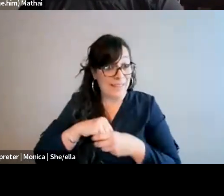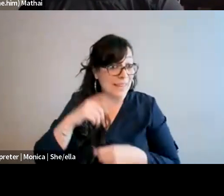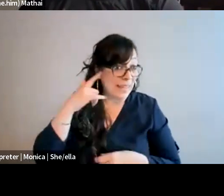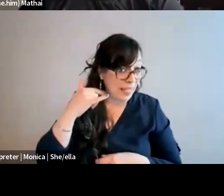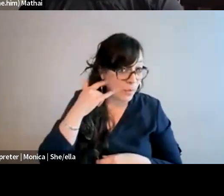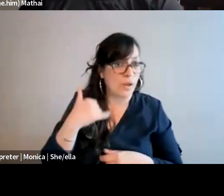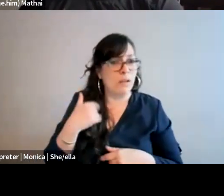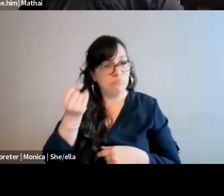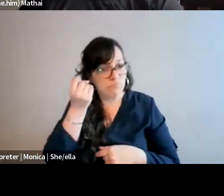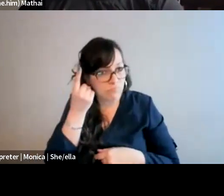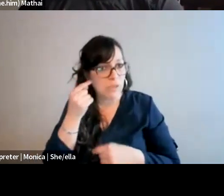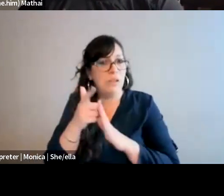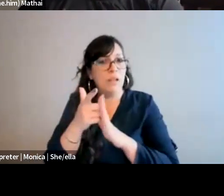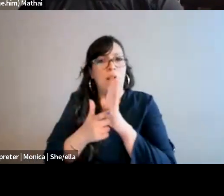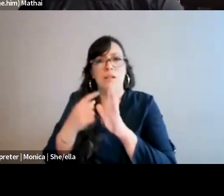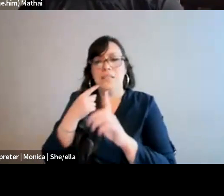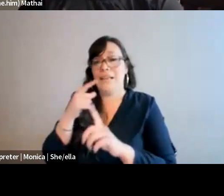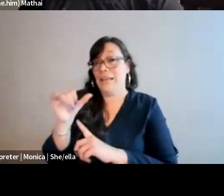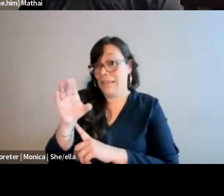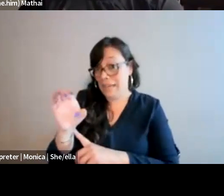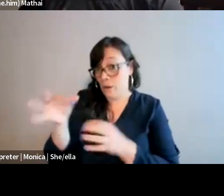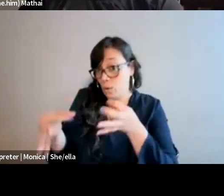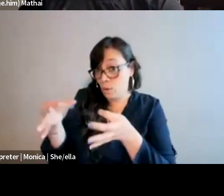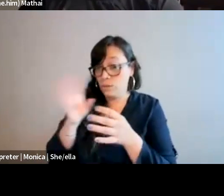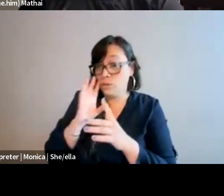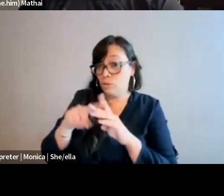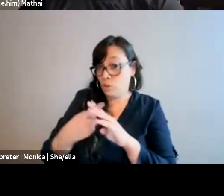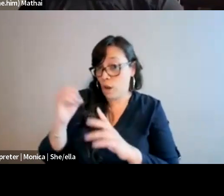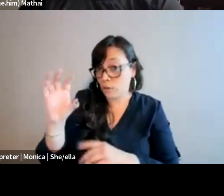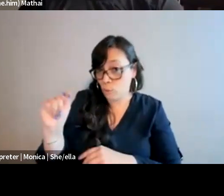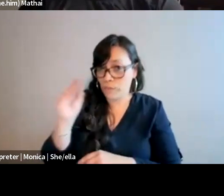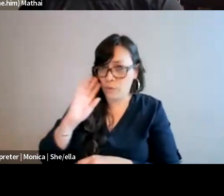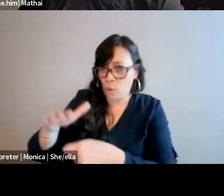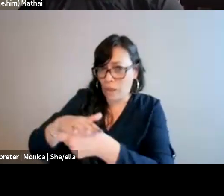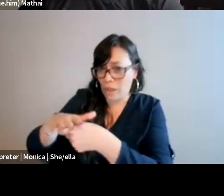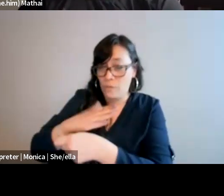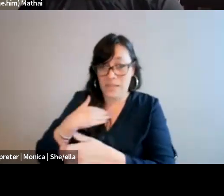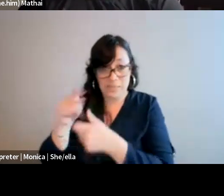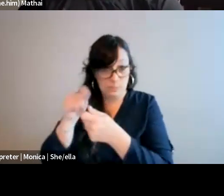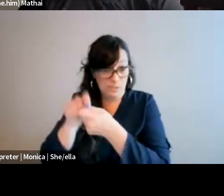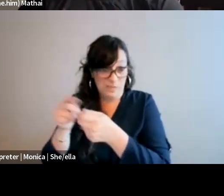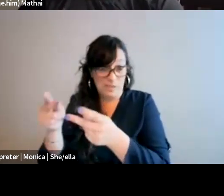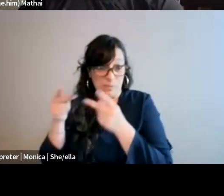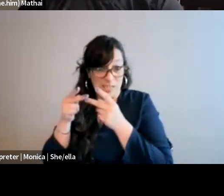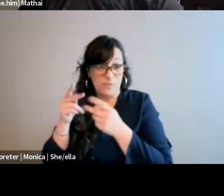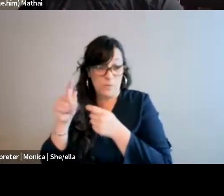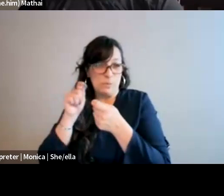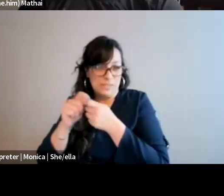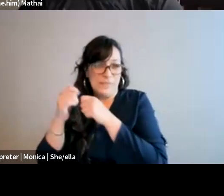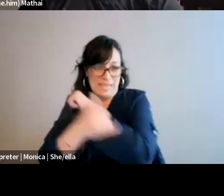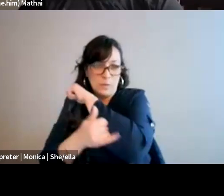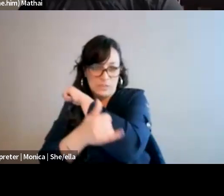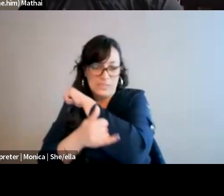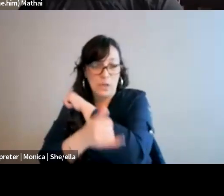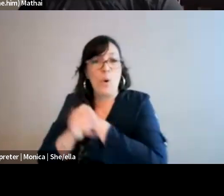is understand whether or not care courts are going to be starting in October for you, which is very specific for certain counties,